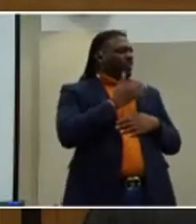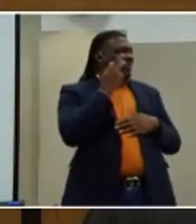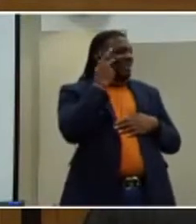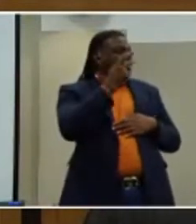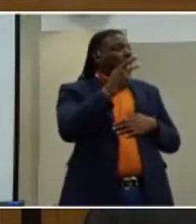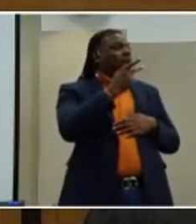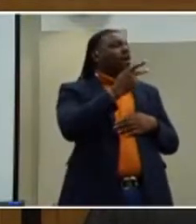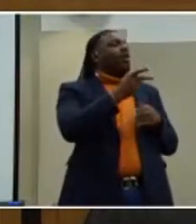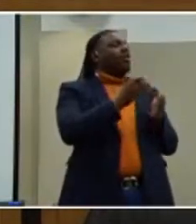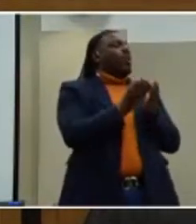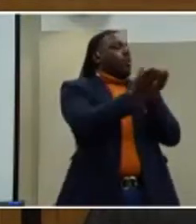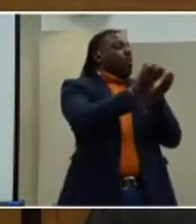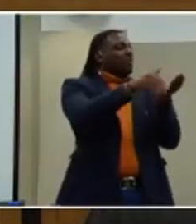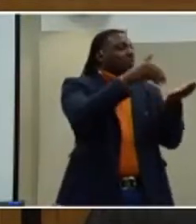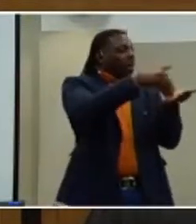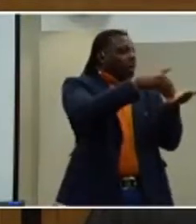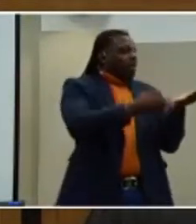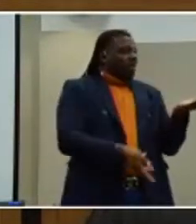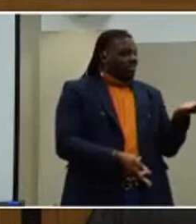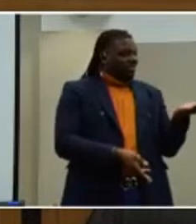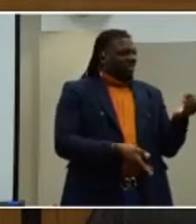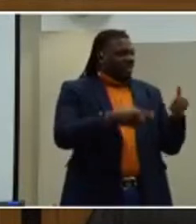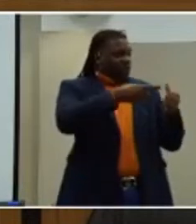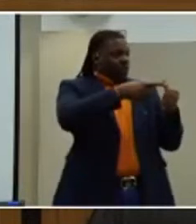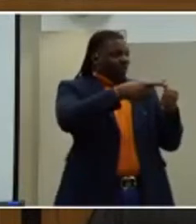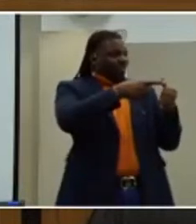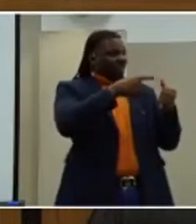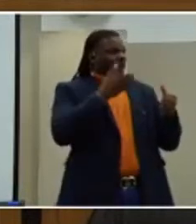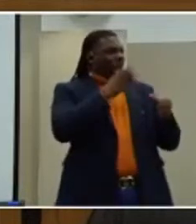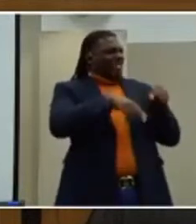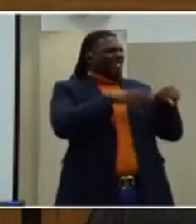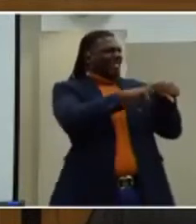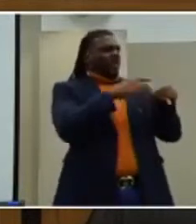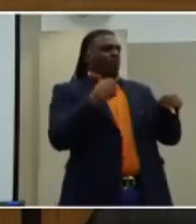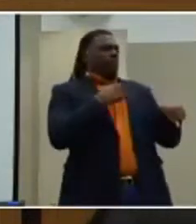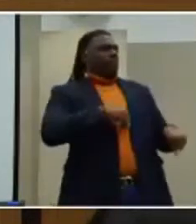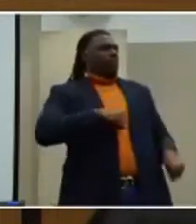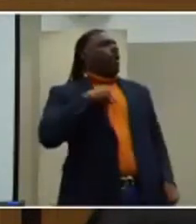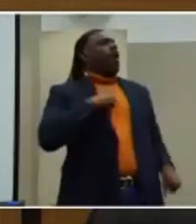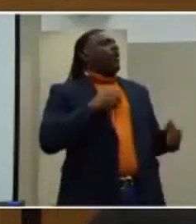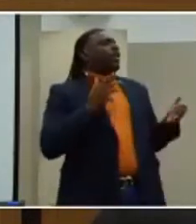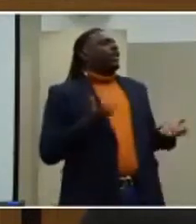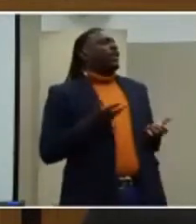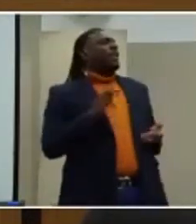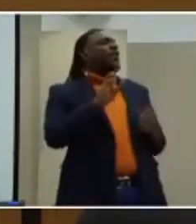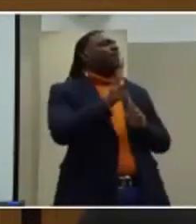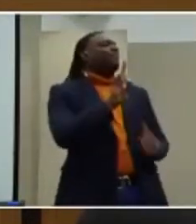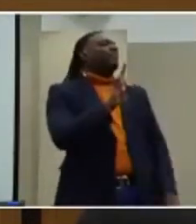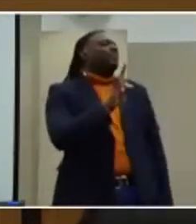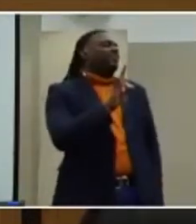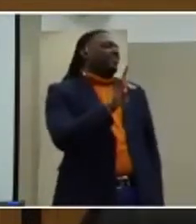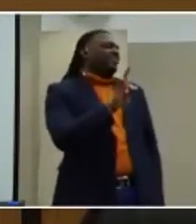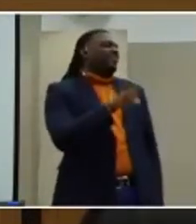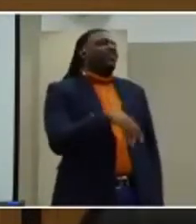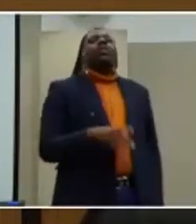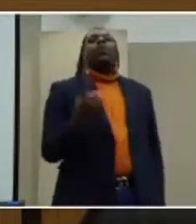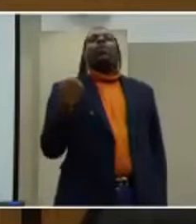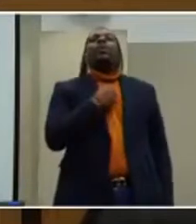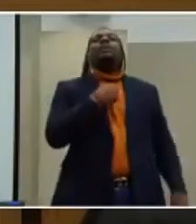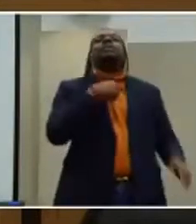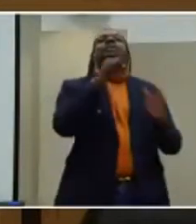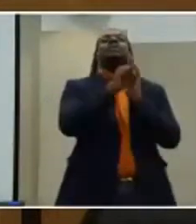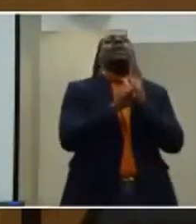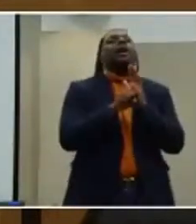Center. It is the first in the nation, and we are very proud of it here in Maryland. We are a state and